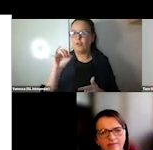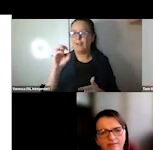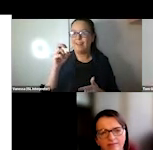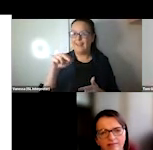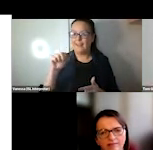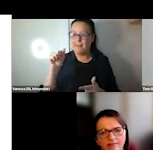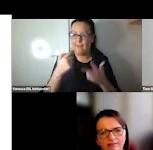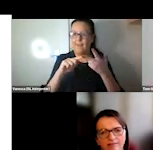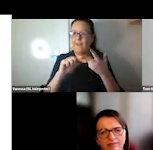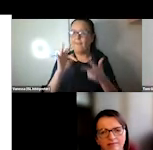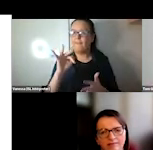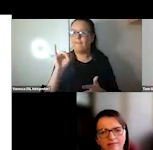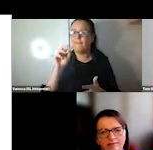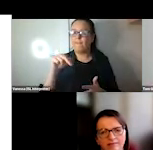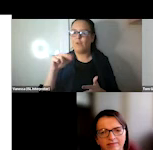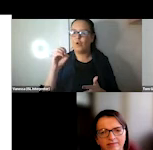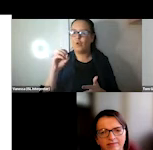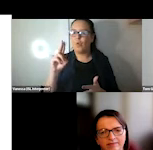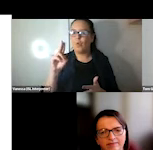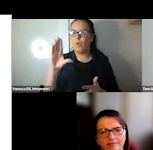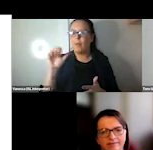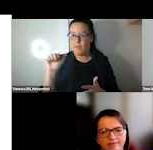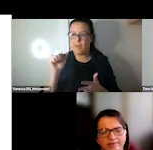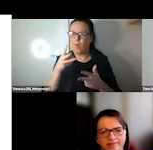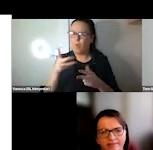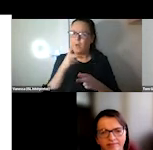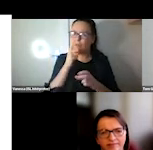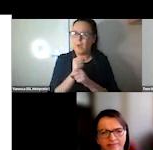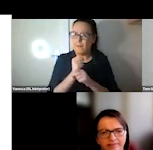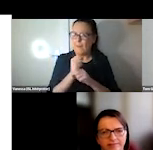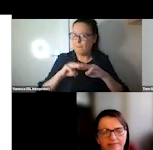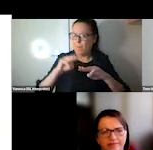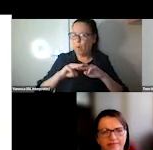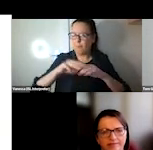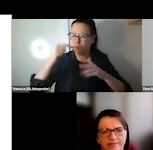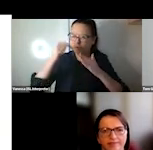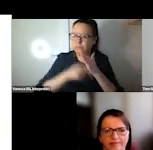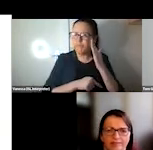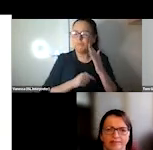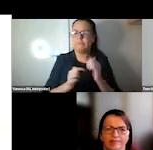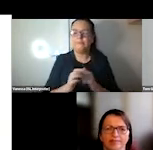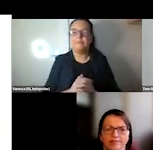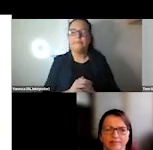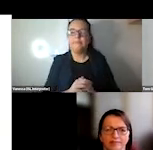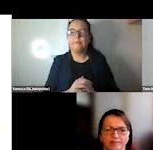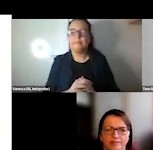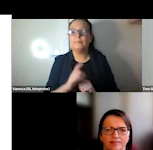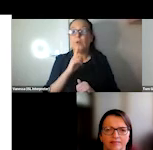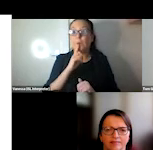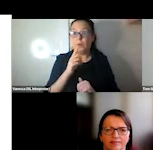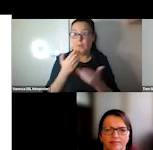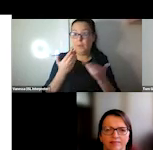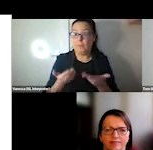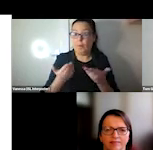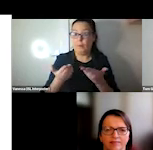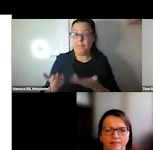standards and also looking at this in a little bit more detail. So they'll put a bit of flesh on the bone, so to speak. But in the meantime, I'm going to hand you